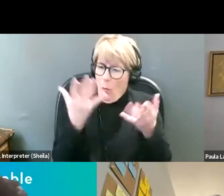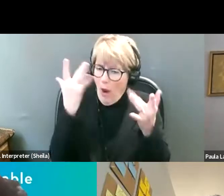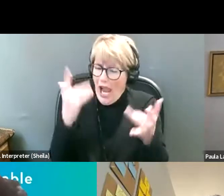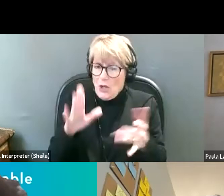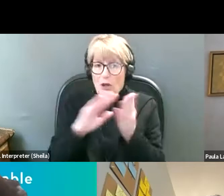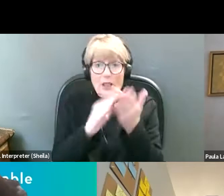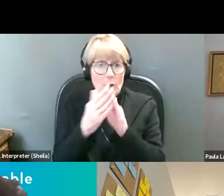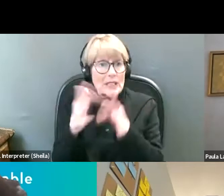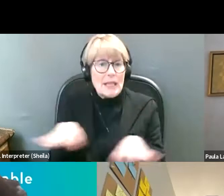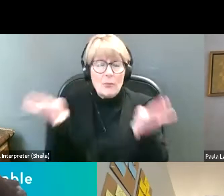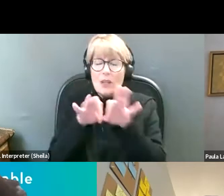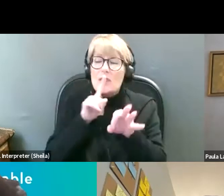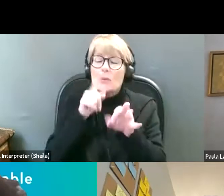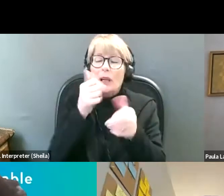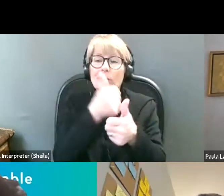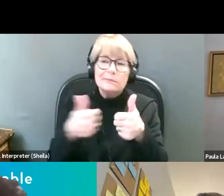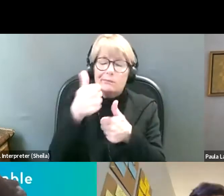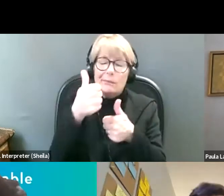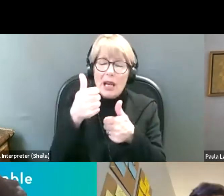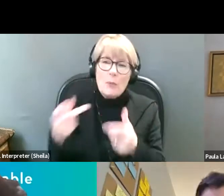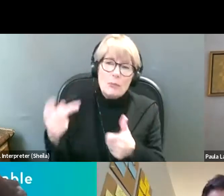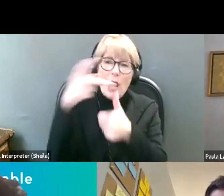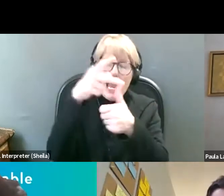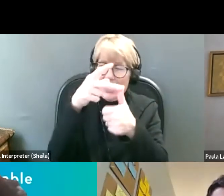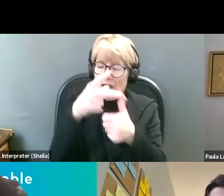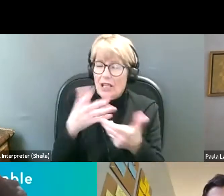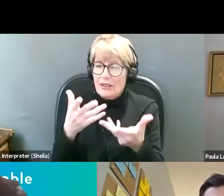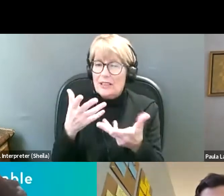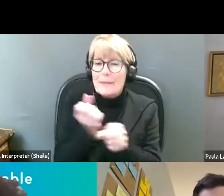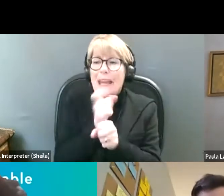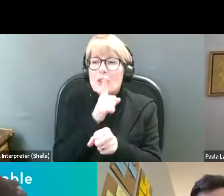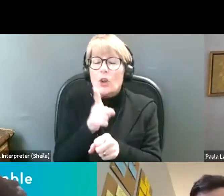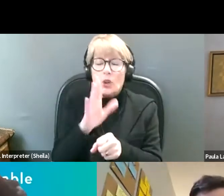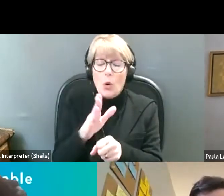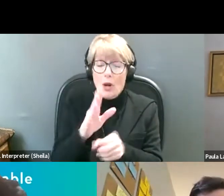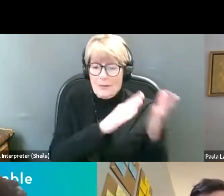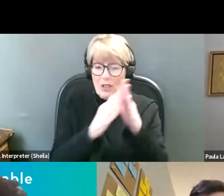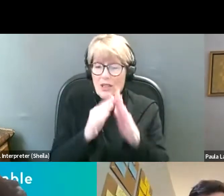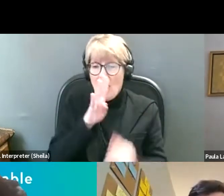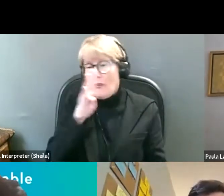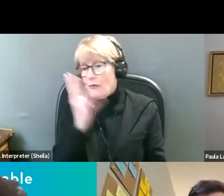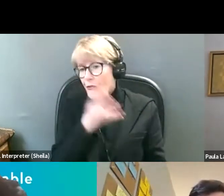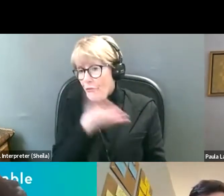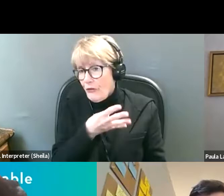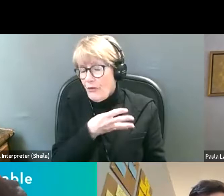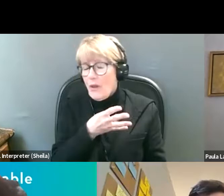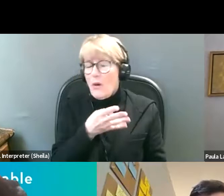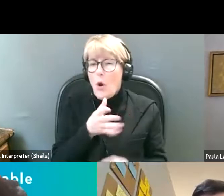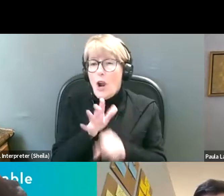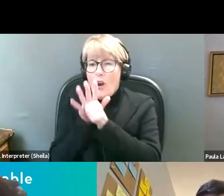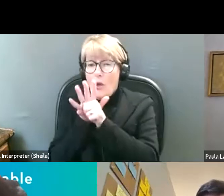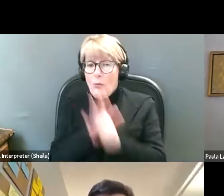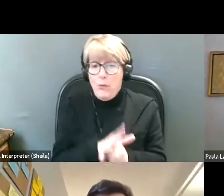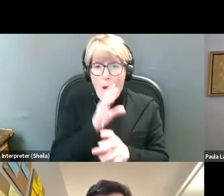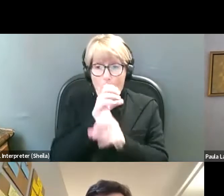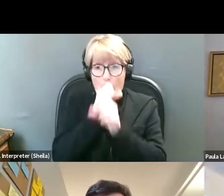monumental, ensuring that your community's voice isn't suppressed or neglected. Okay. And